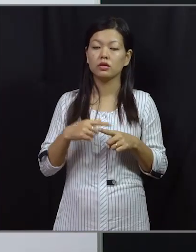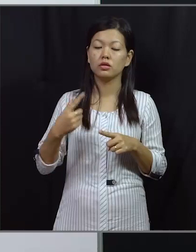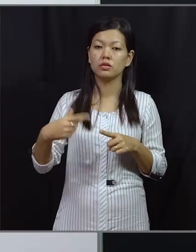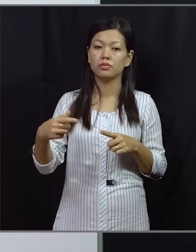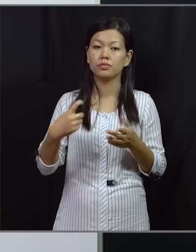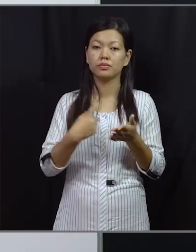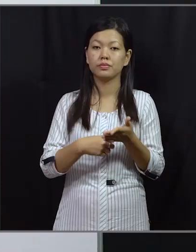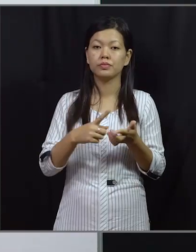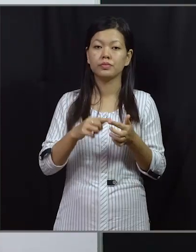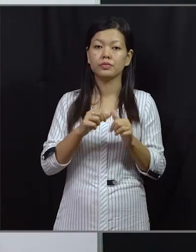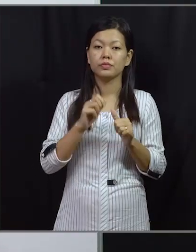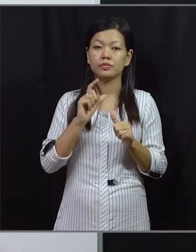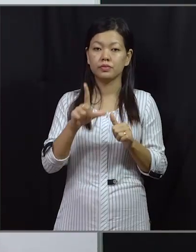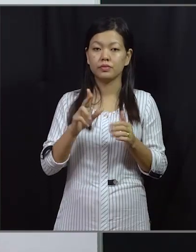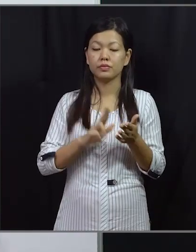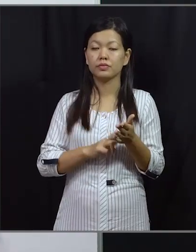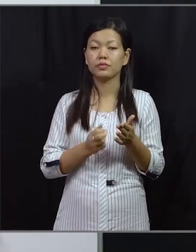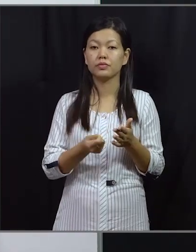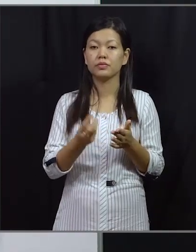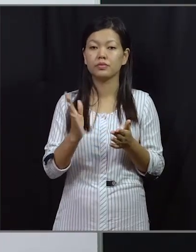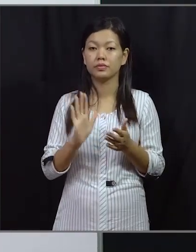x is a real number.